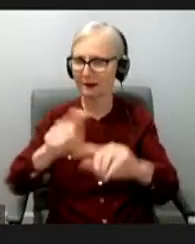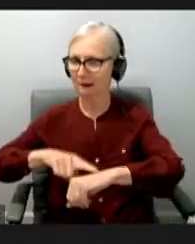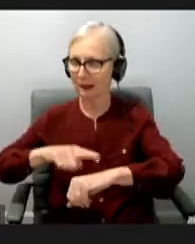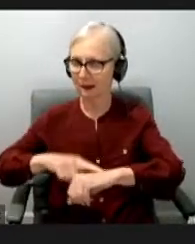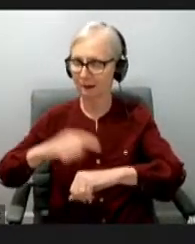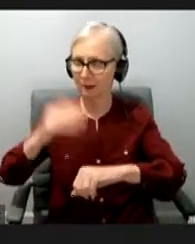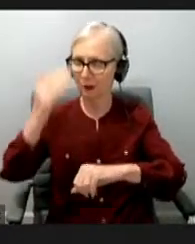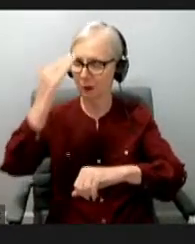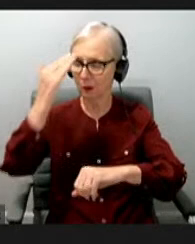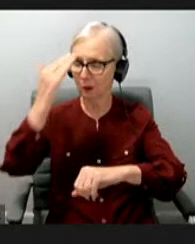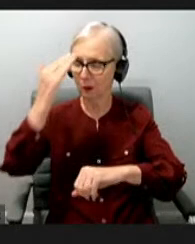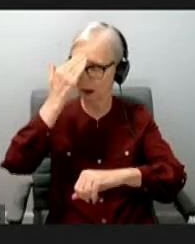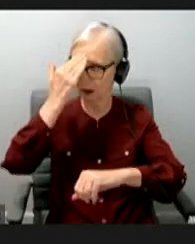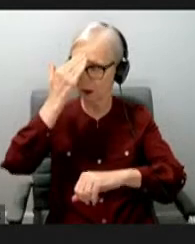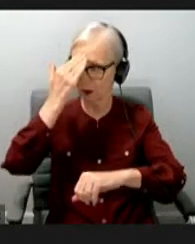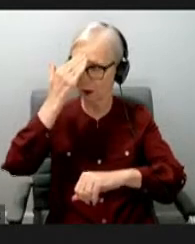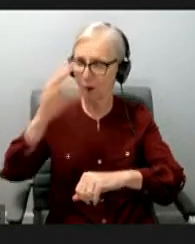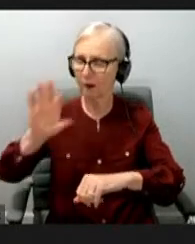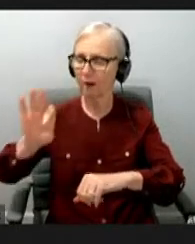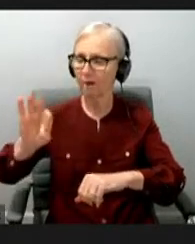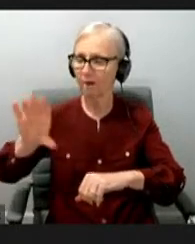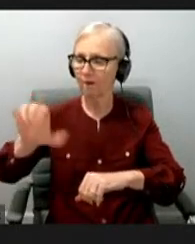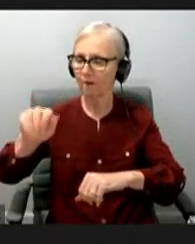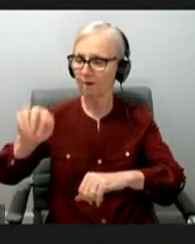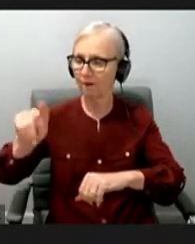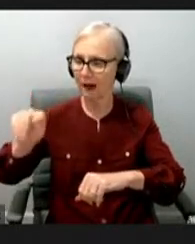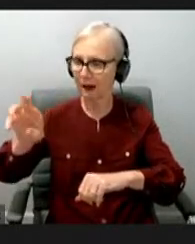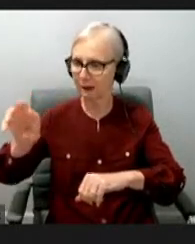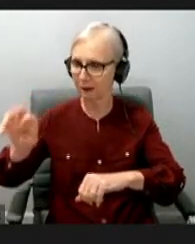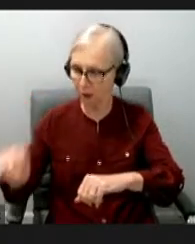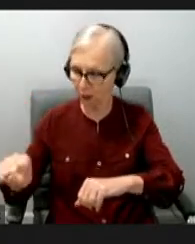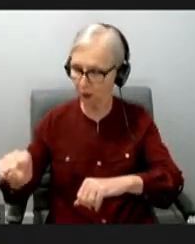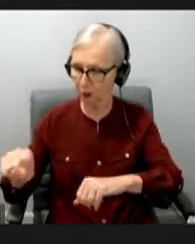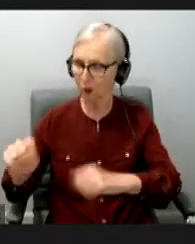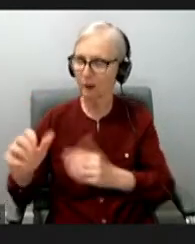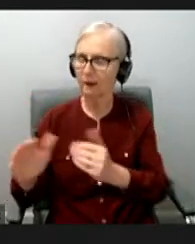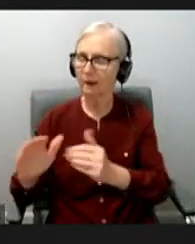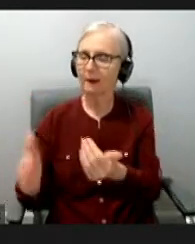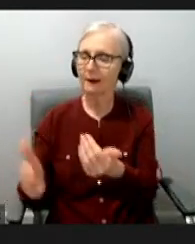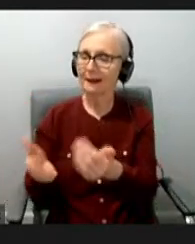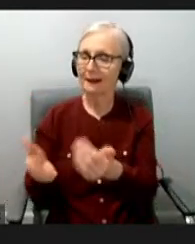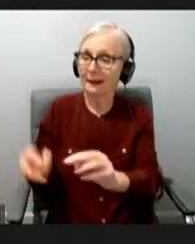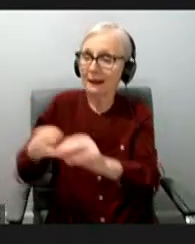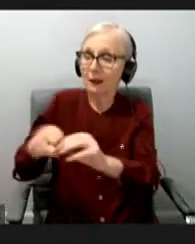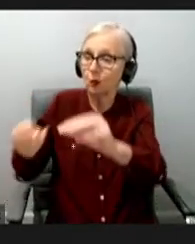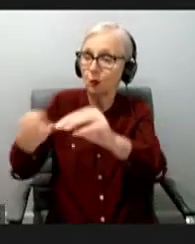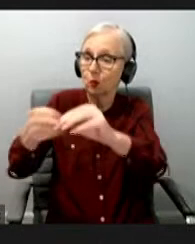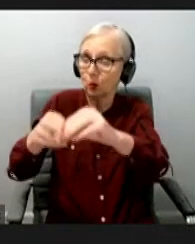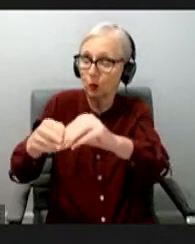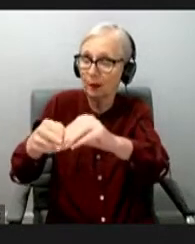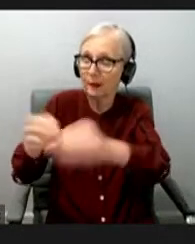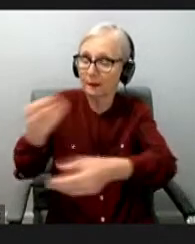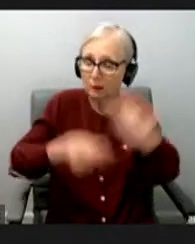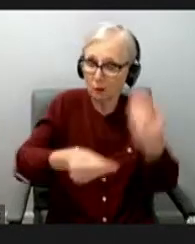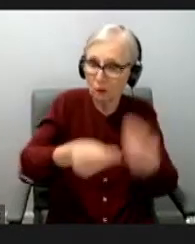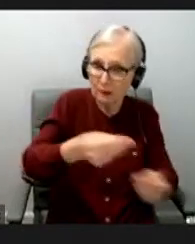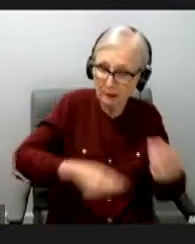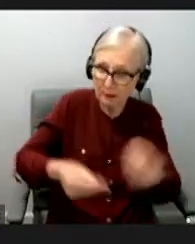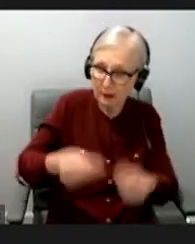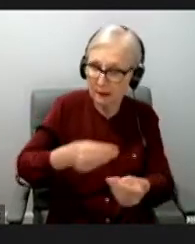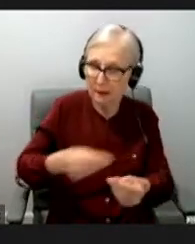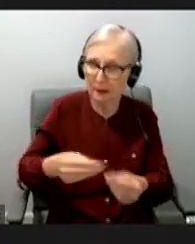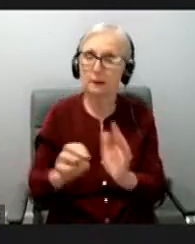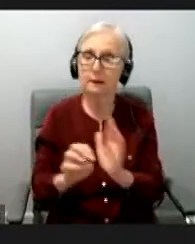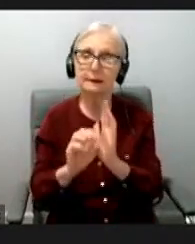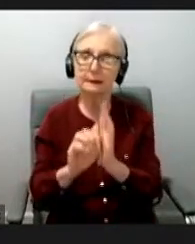are certain factors that are associated with increased rates of transmission or decreased rates of transmission. And so I want to talk about 2 examples now. Next